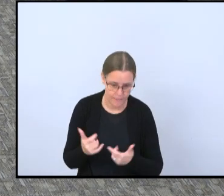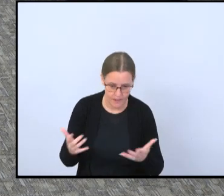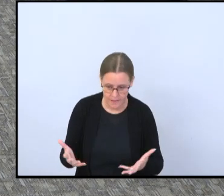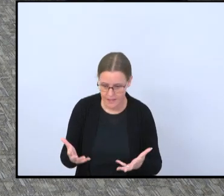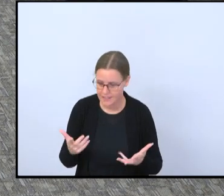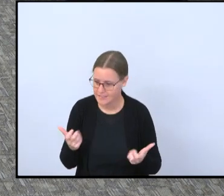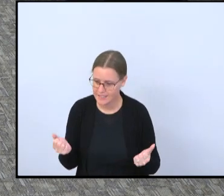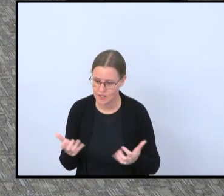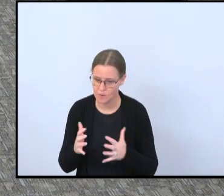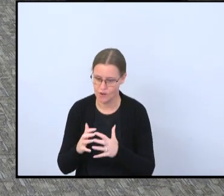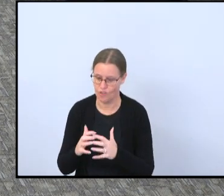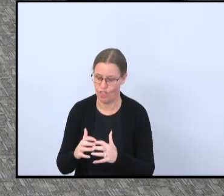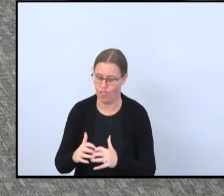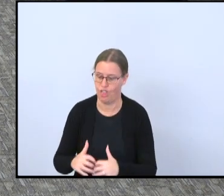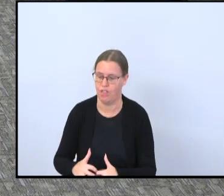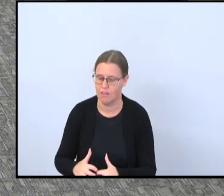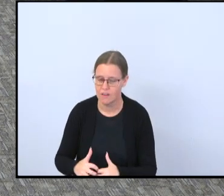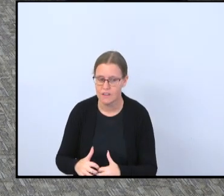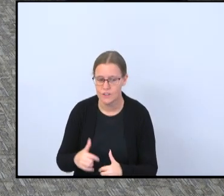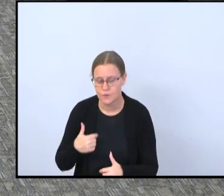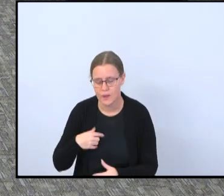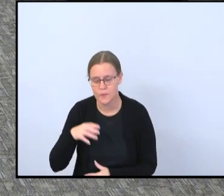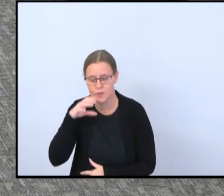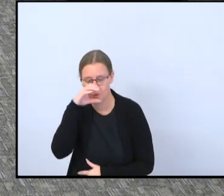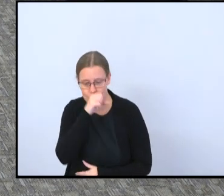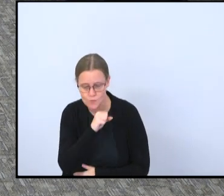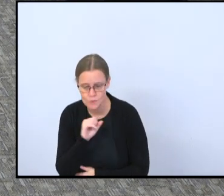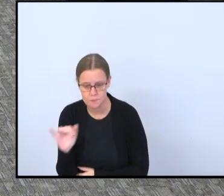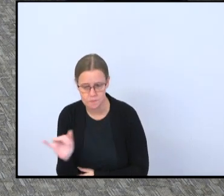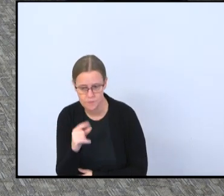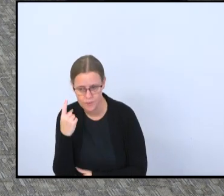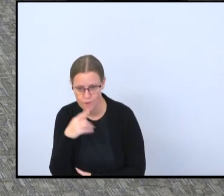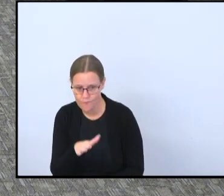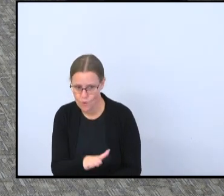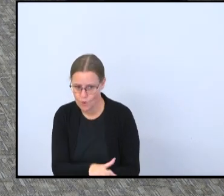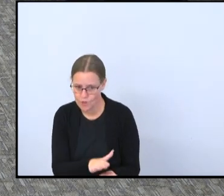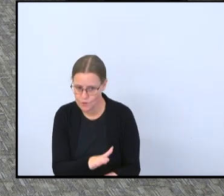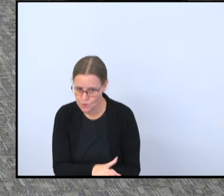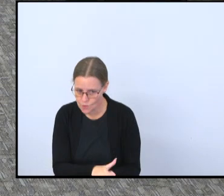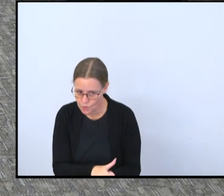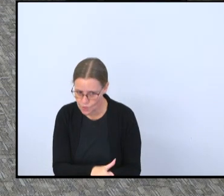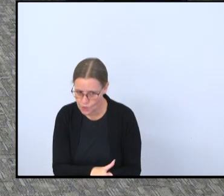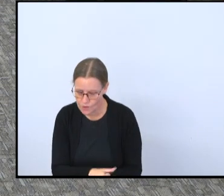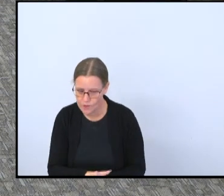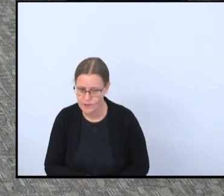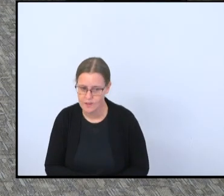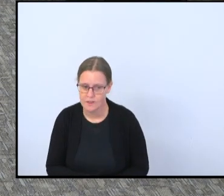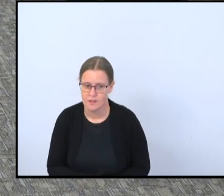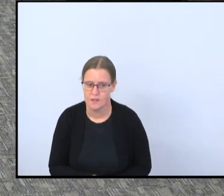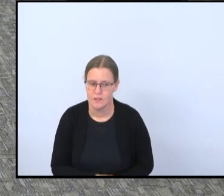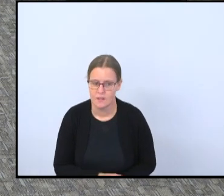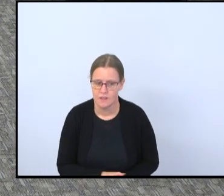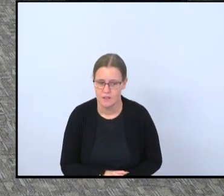it deteriorates. So I do know that I would assume the same, although Indian Spring feels a bit in limbo